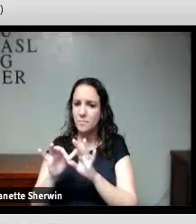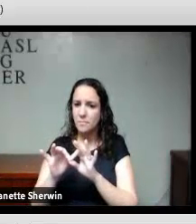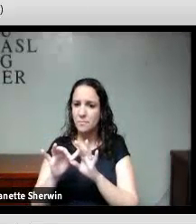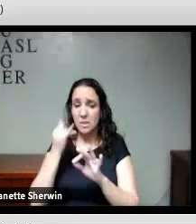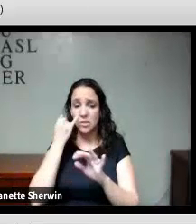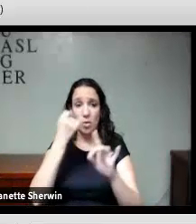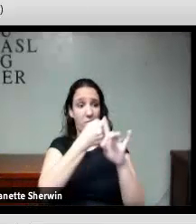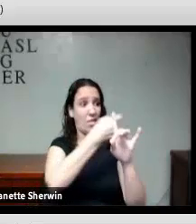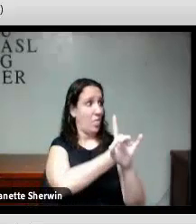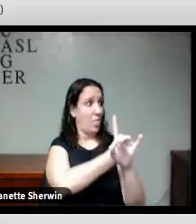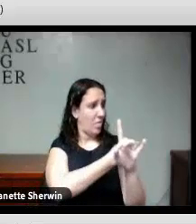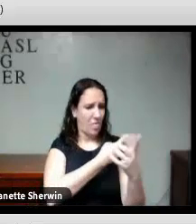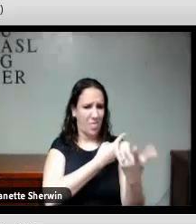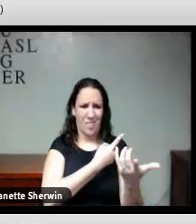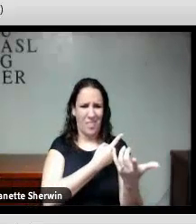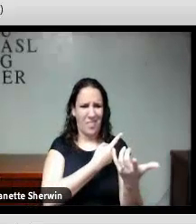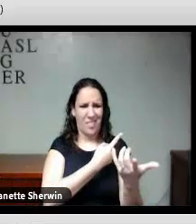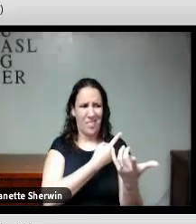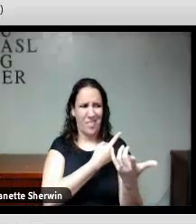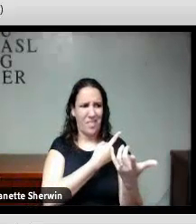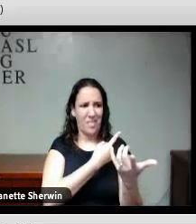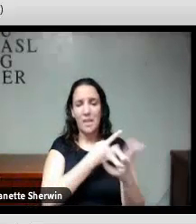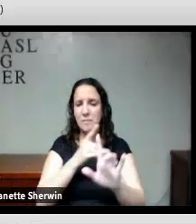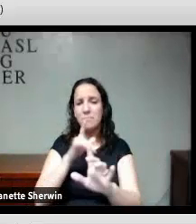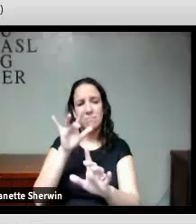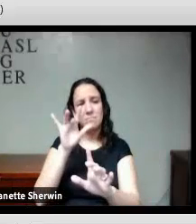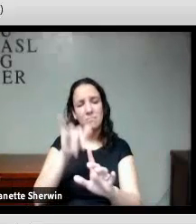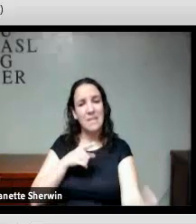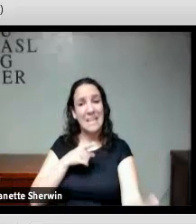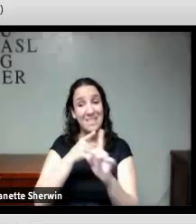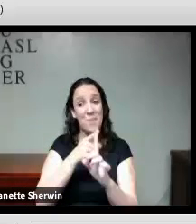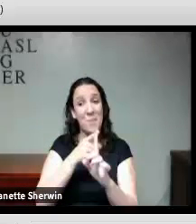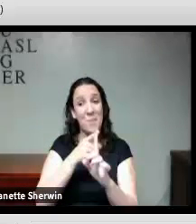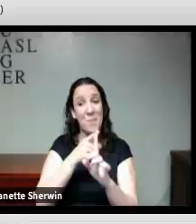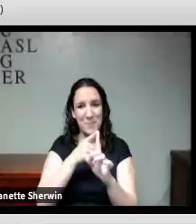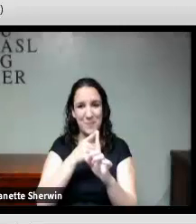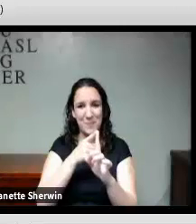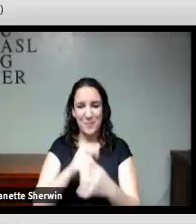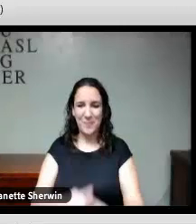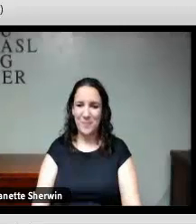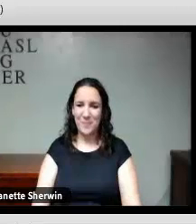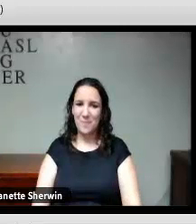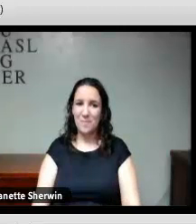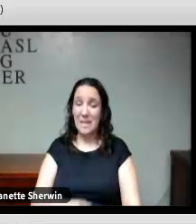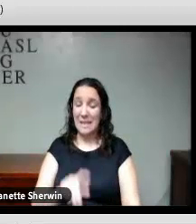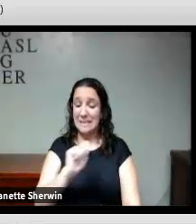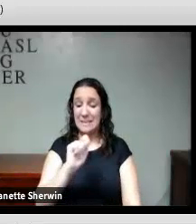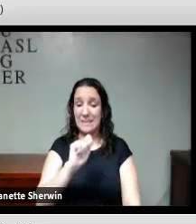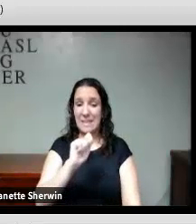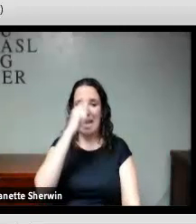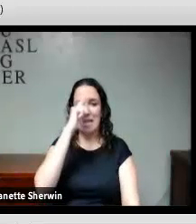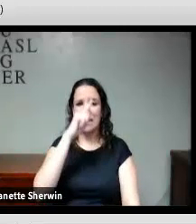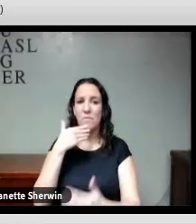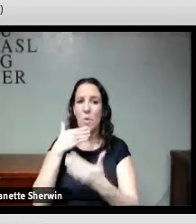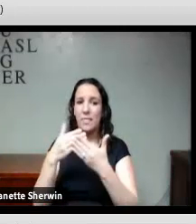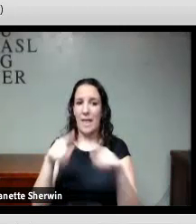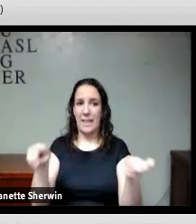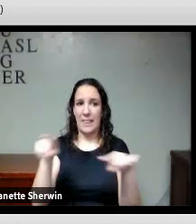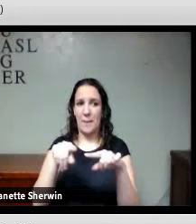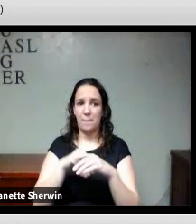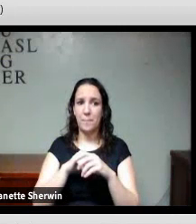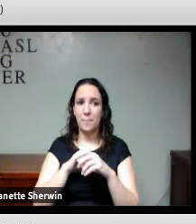rocker, I probably am, but not in this particular instance. So T is for thank them is what we're going to talk about today.